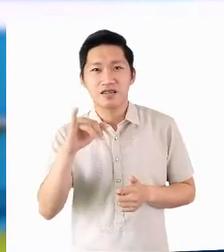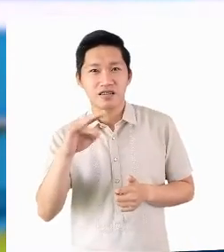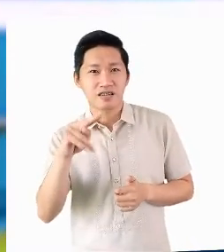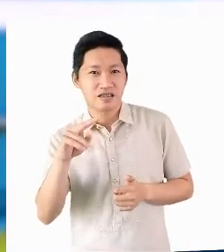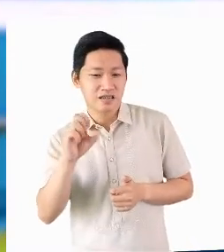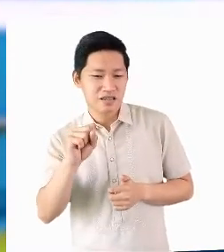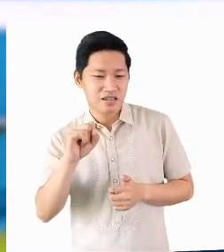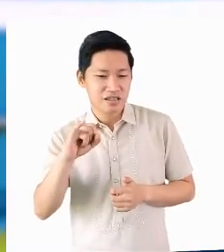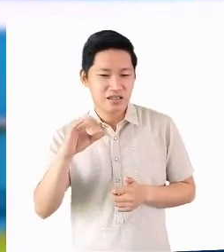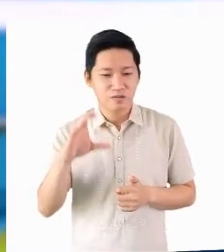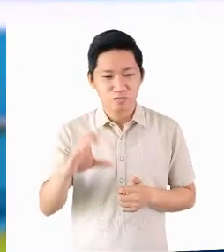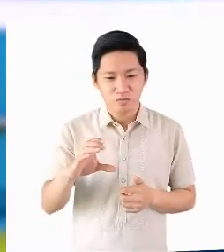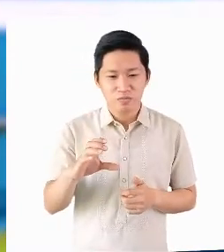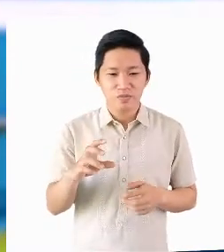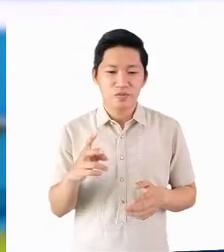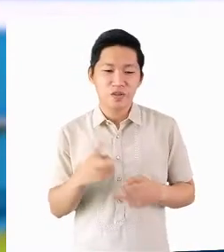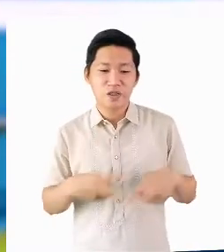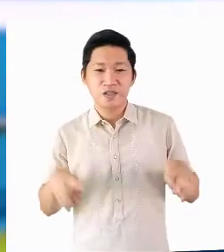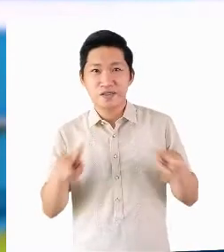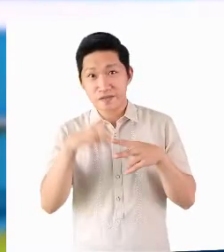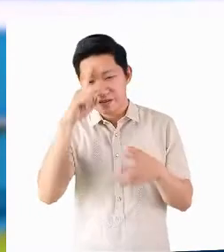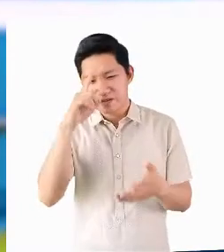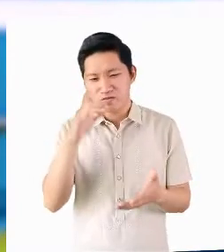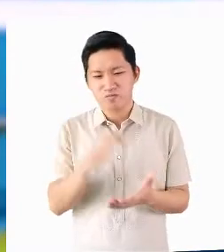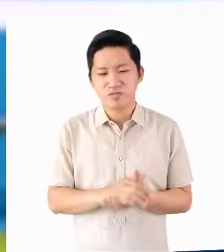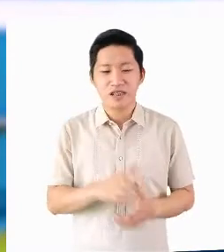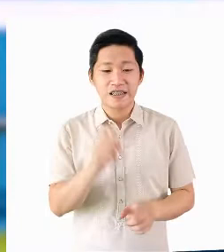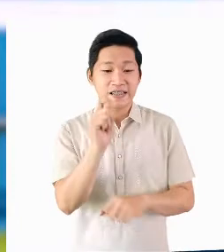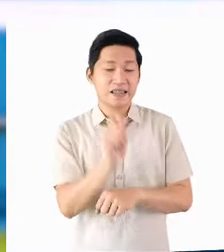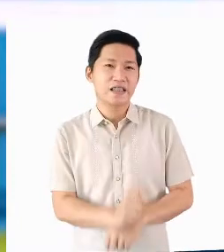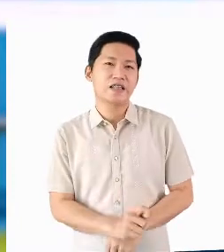beliefs, and tradition in conflict with others.